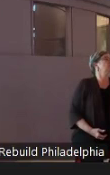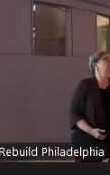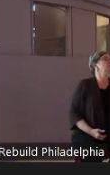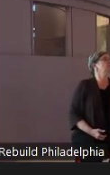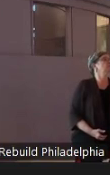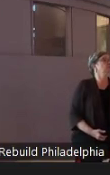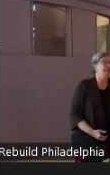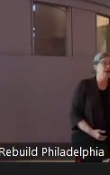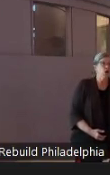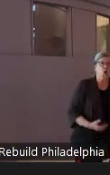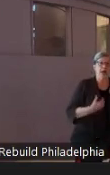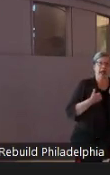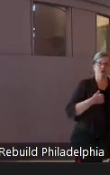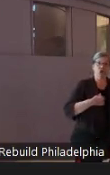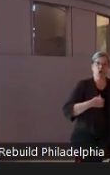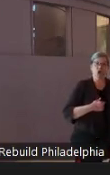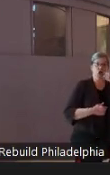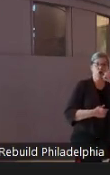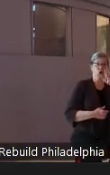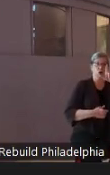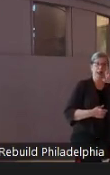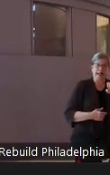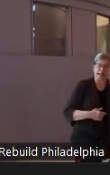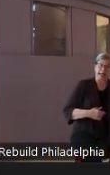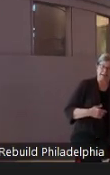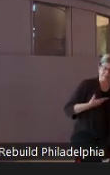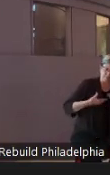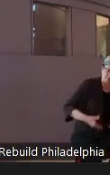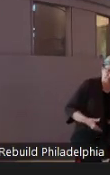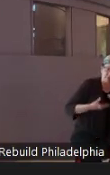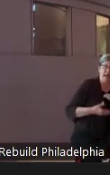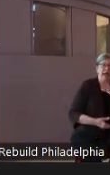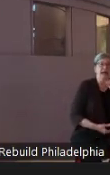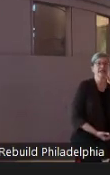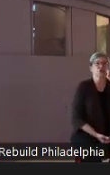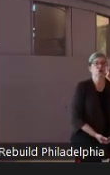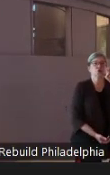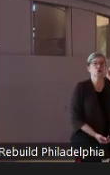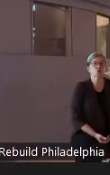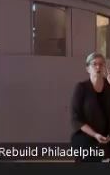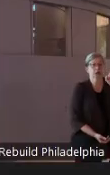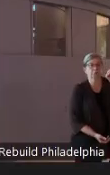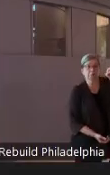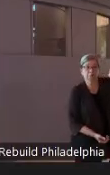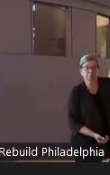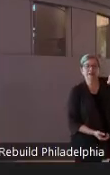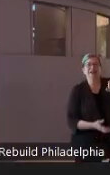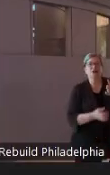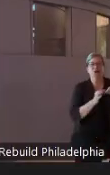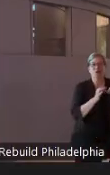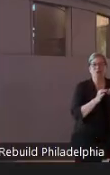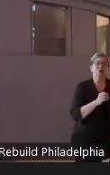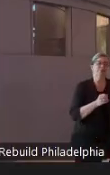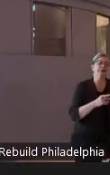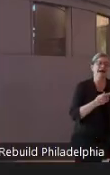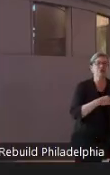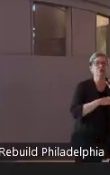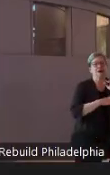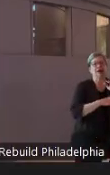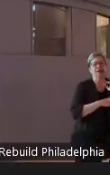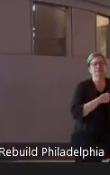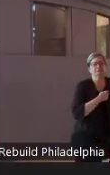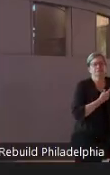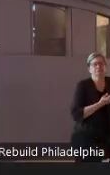have Julie and Susan, who are our interpreters. They're back with us tonight.